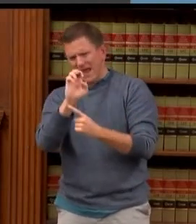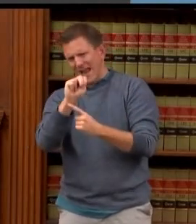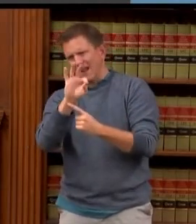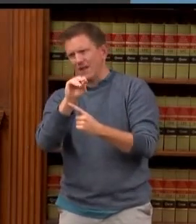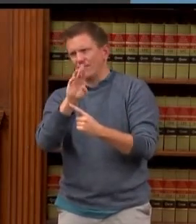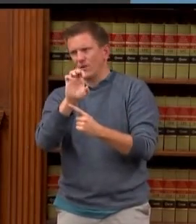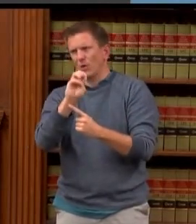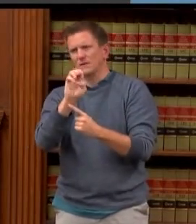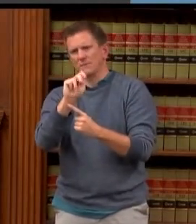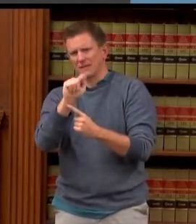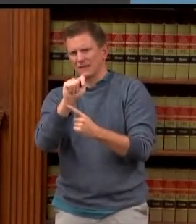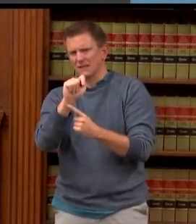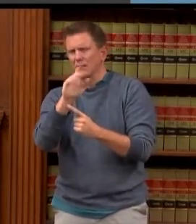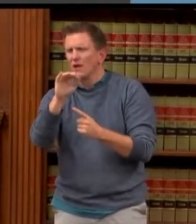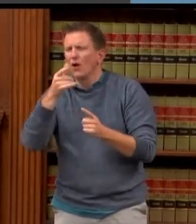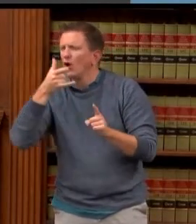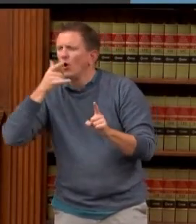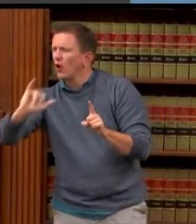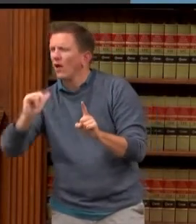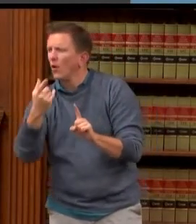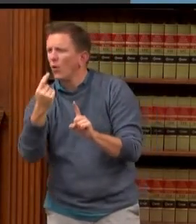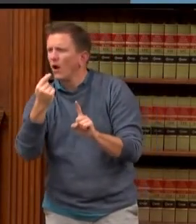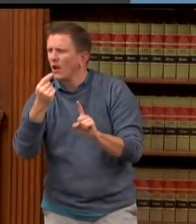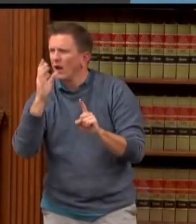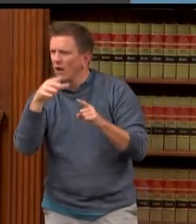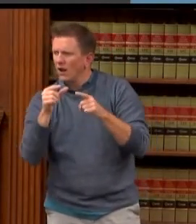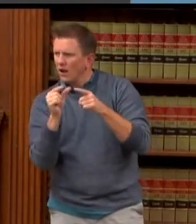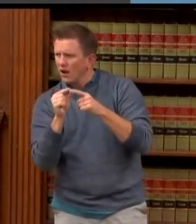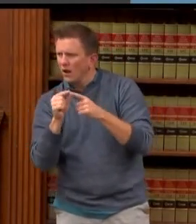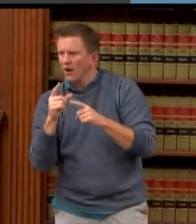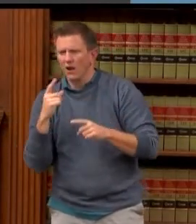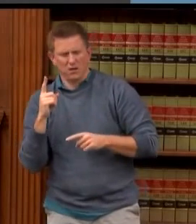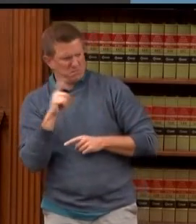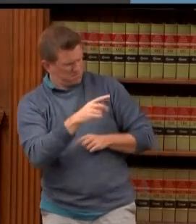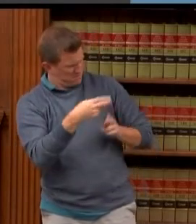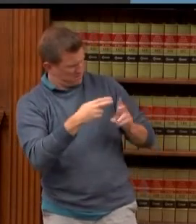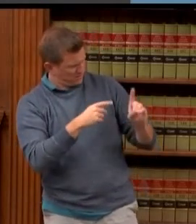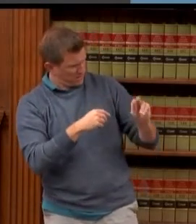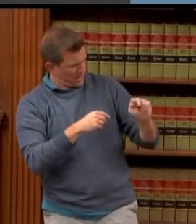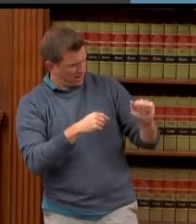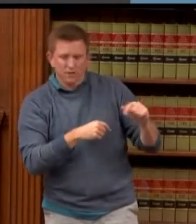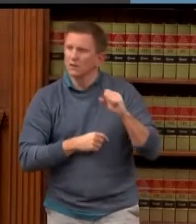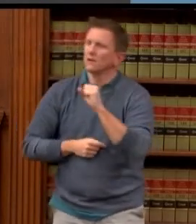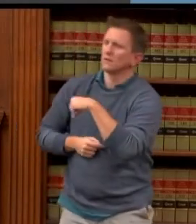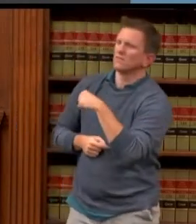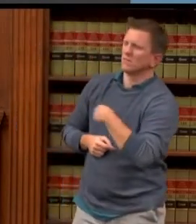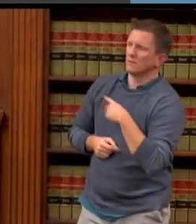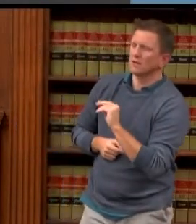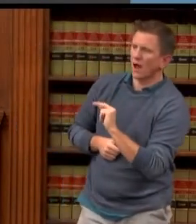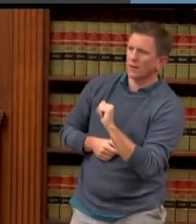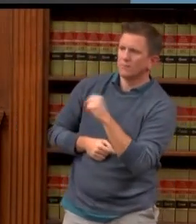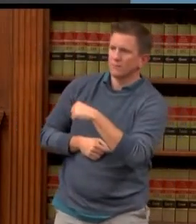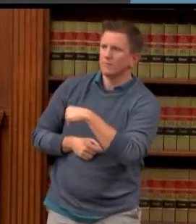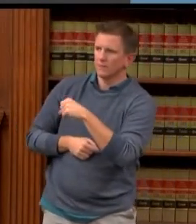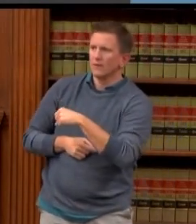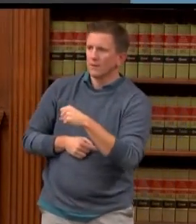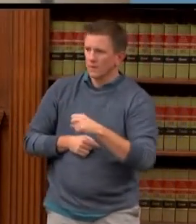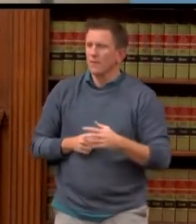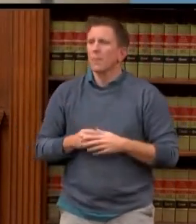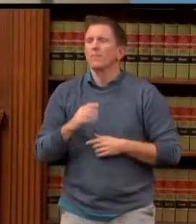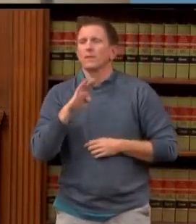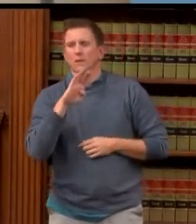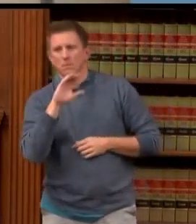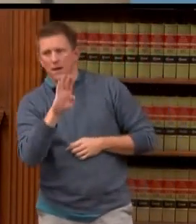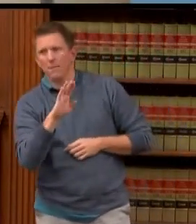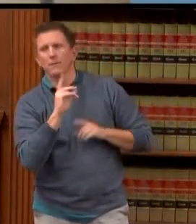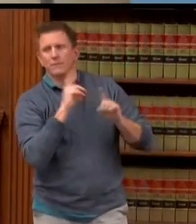Donna. Yeah. Yeah, you know, this is an order, but I want to reiterate